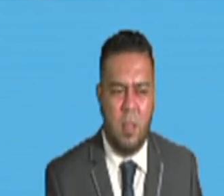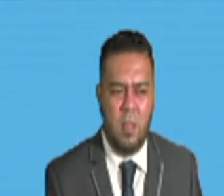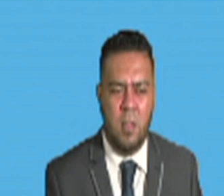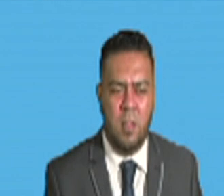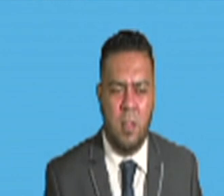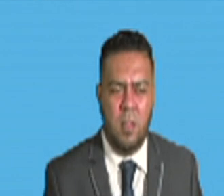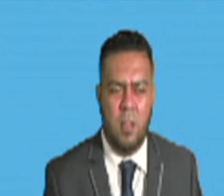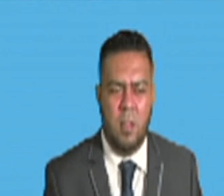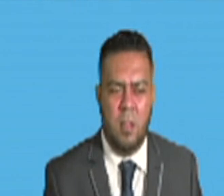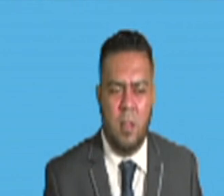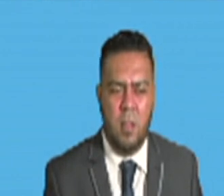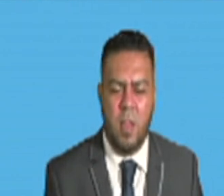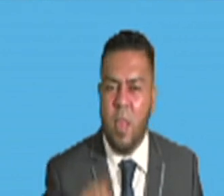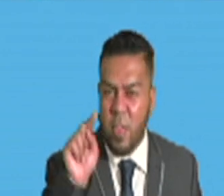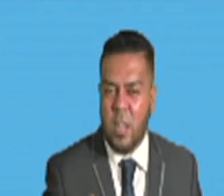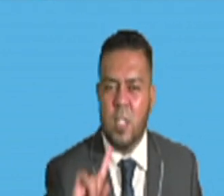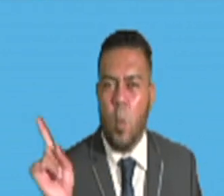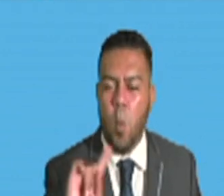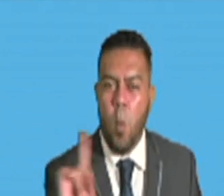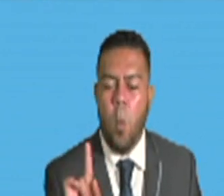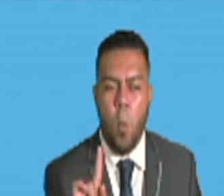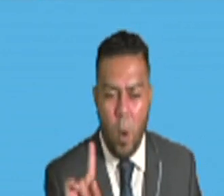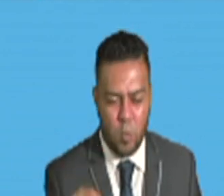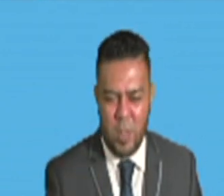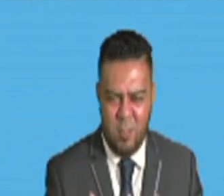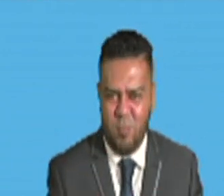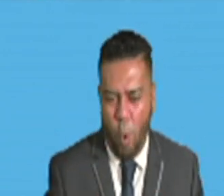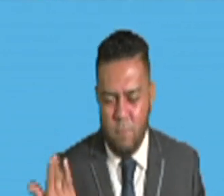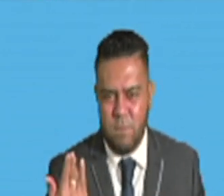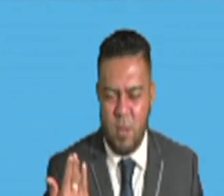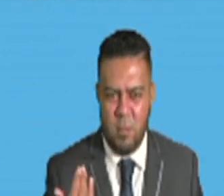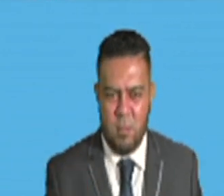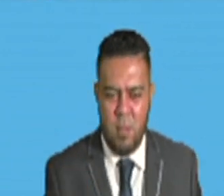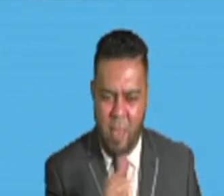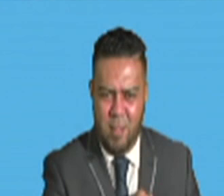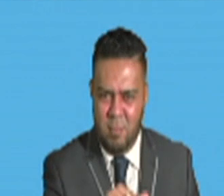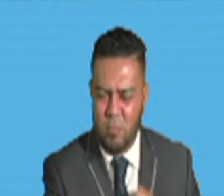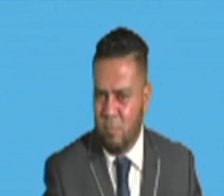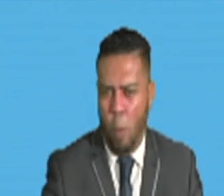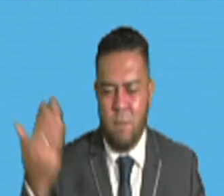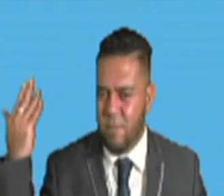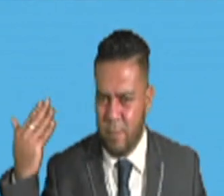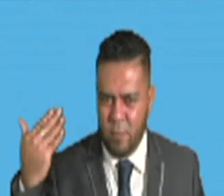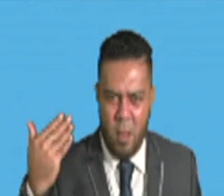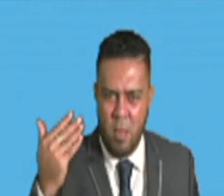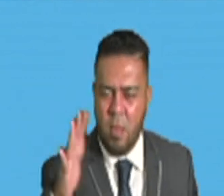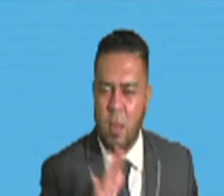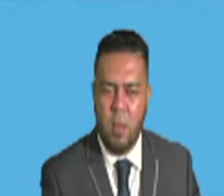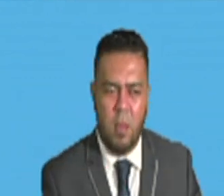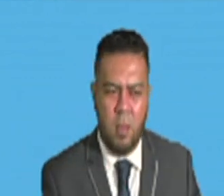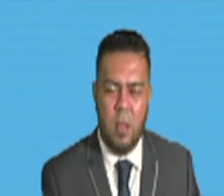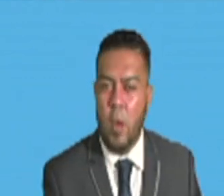faculty. That is what we must get rid of, Mr. Speaker, sir. And if the honourable members on the other side were honest with